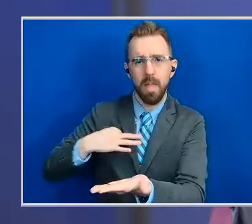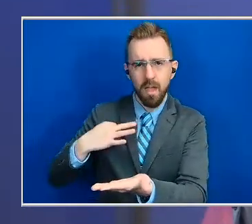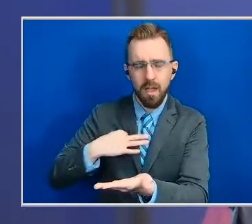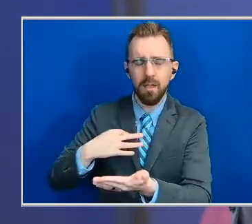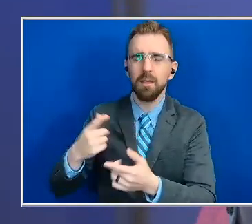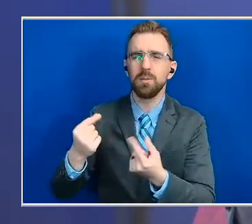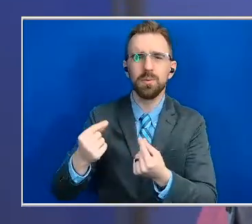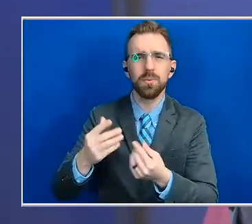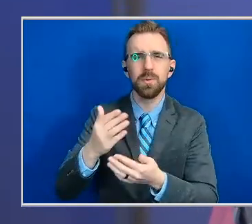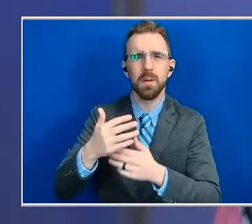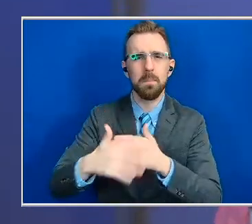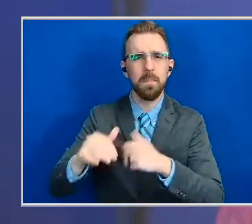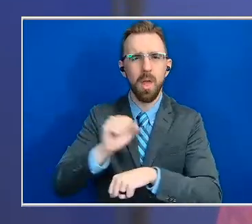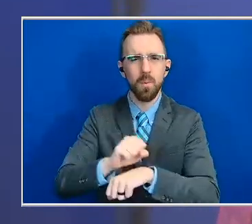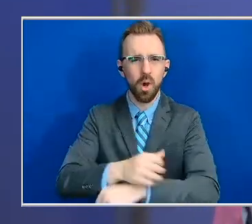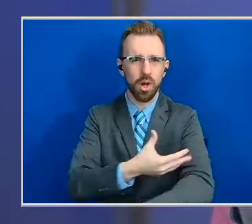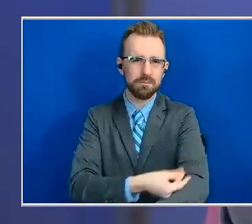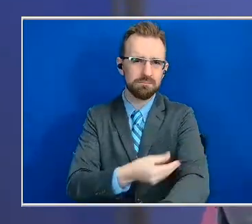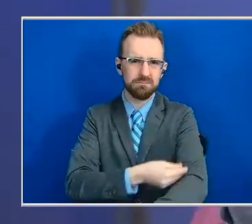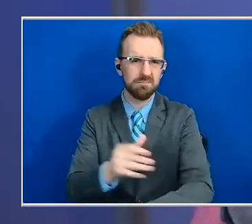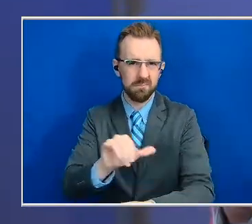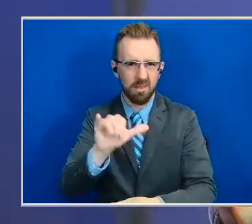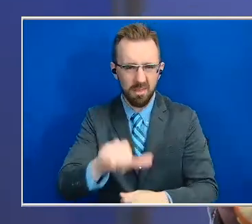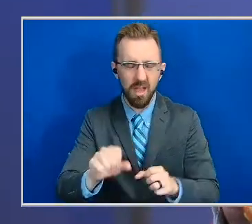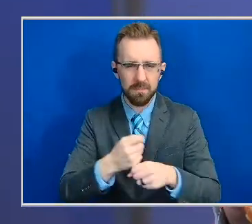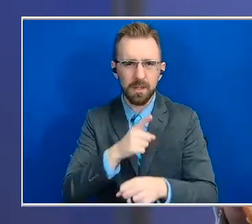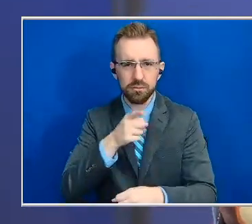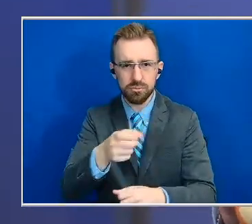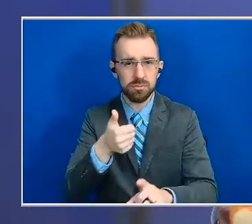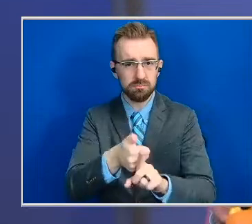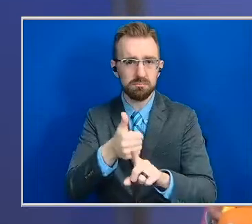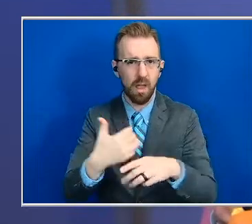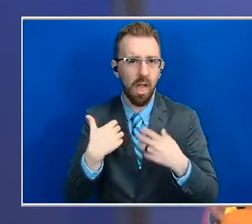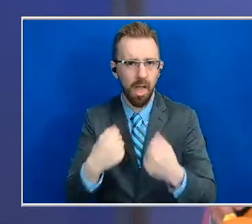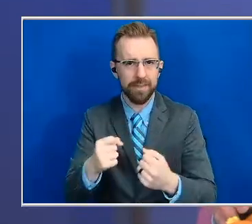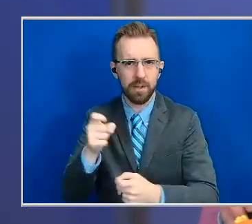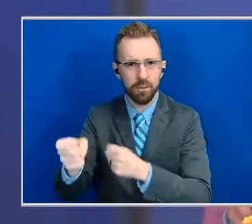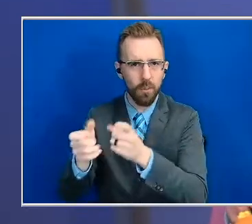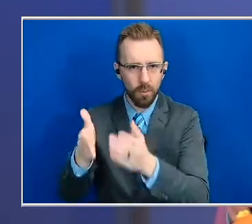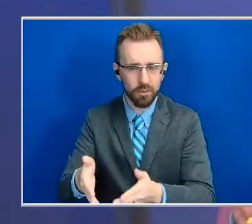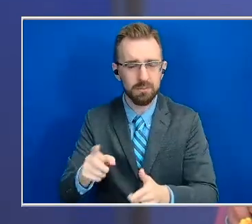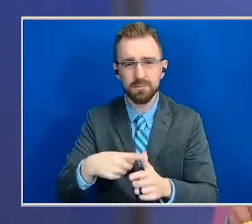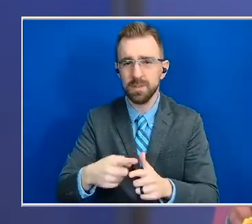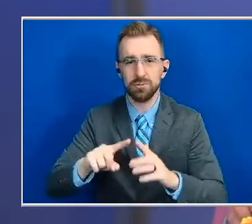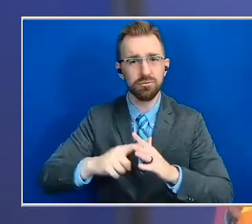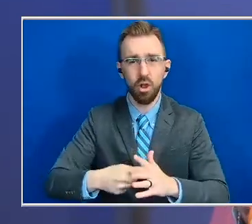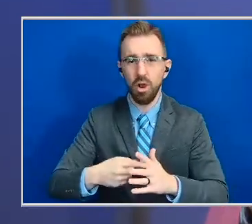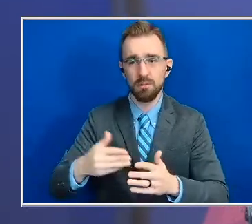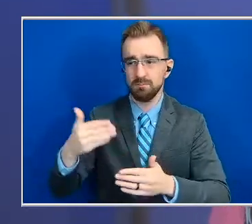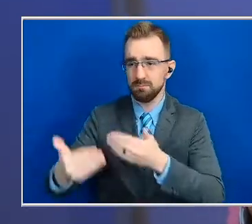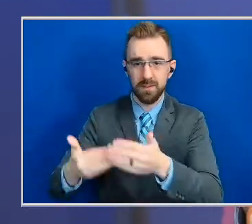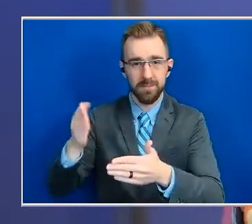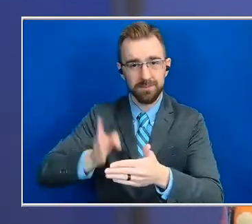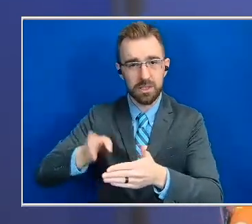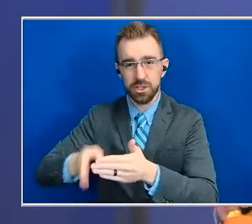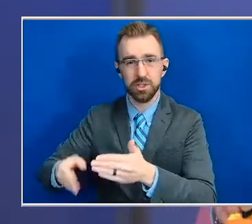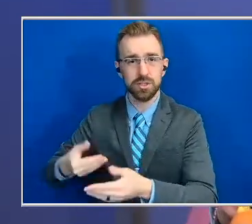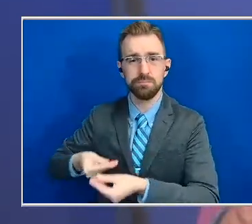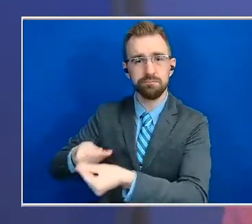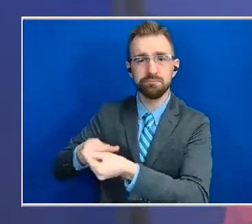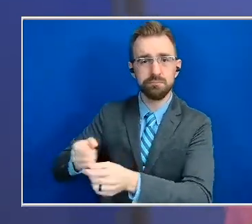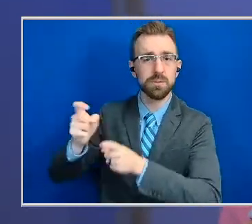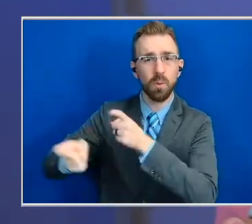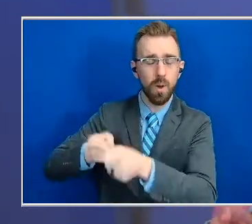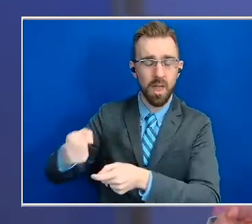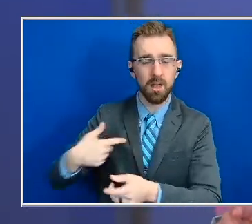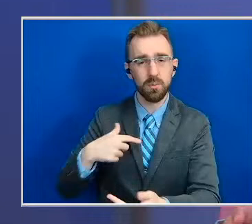work, things like that, just to make sure that you're a healthy donor. And then you just start donating milk. So I reached out to Michelle and have started donating milk.